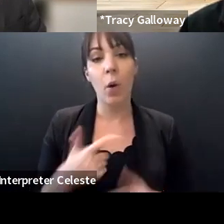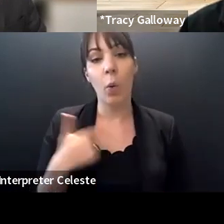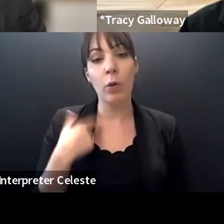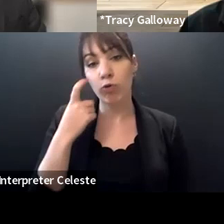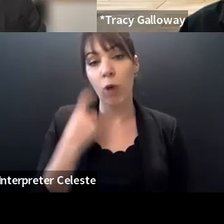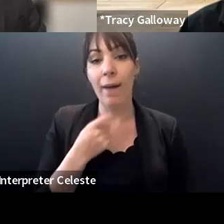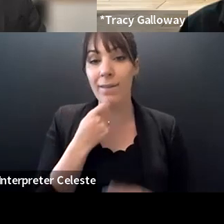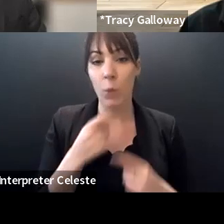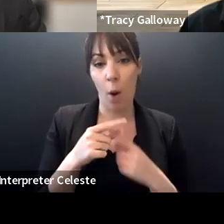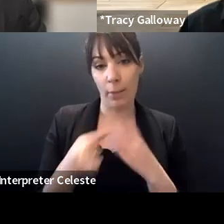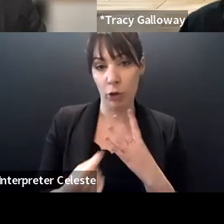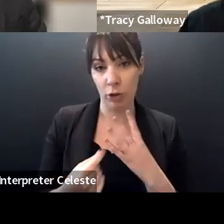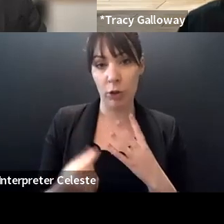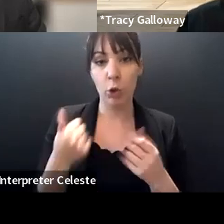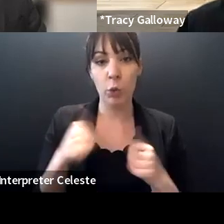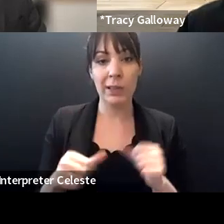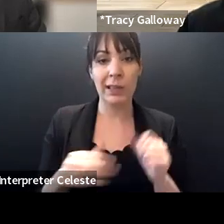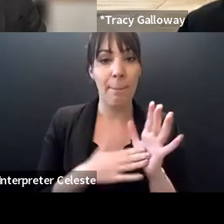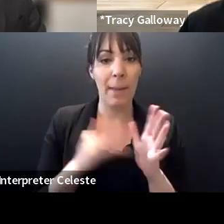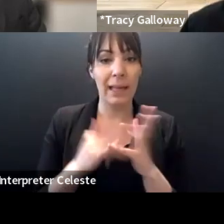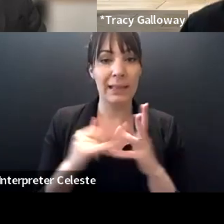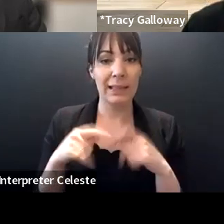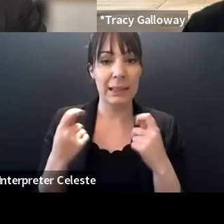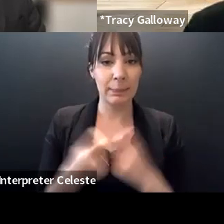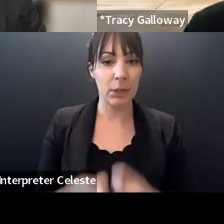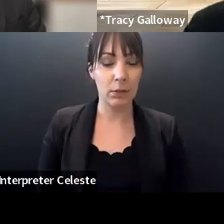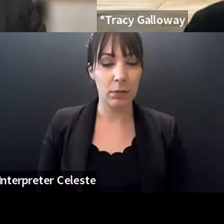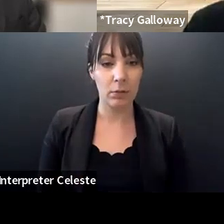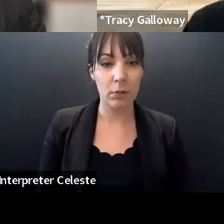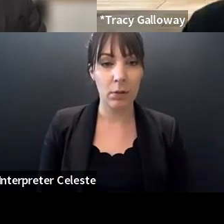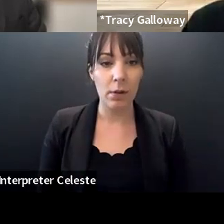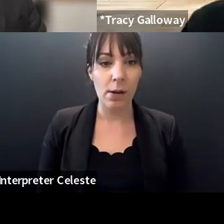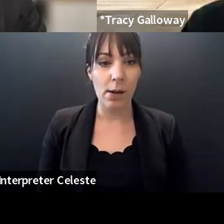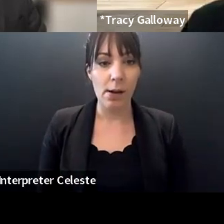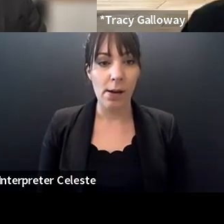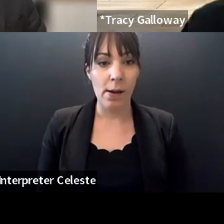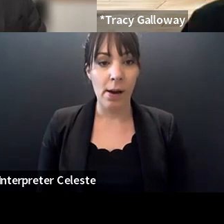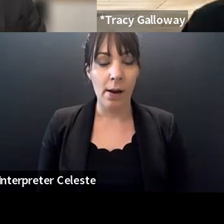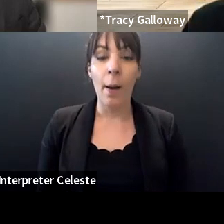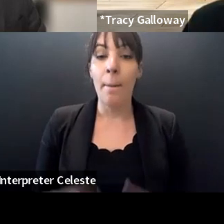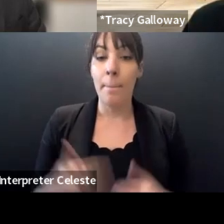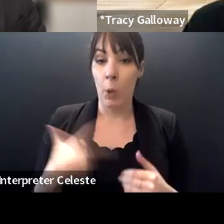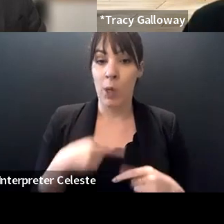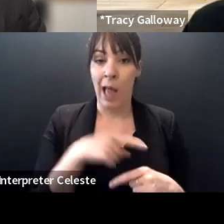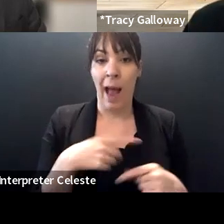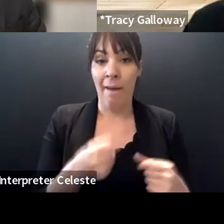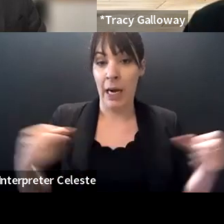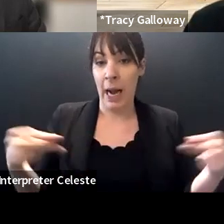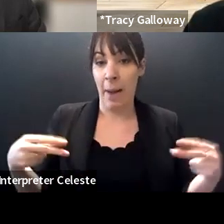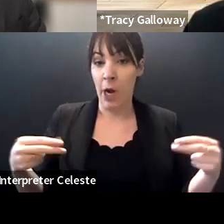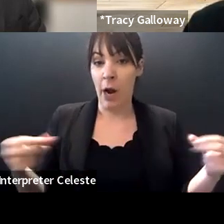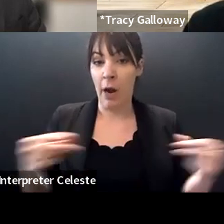different options using Teams, where we were able to provide students with closed captioning, immediate access to